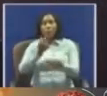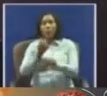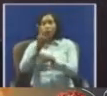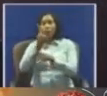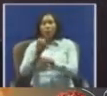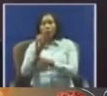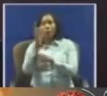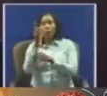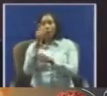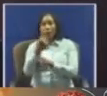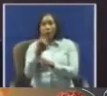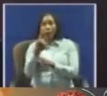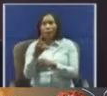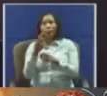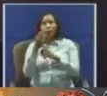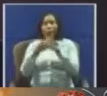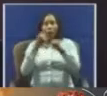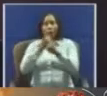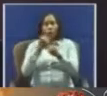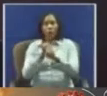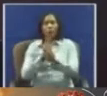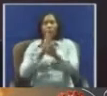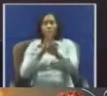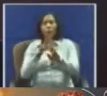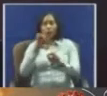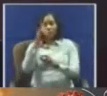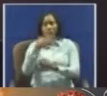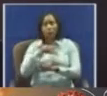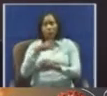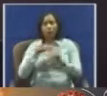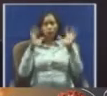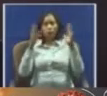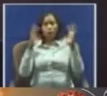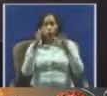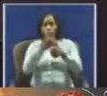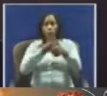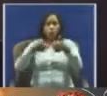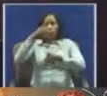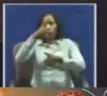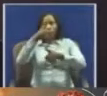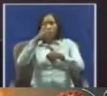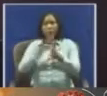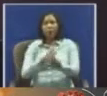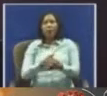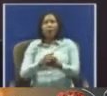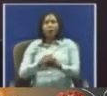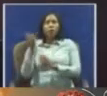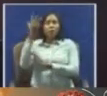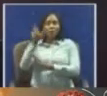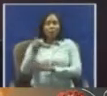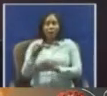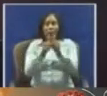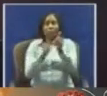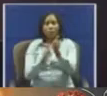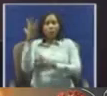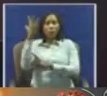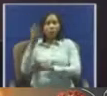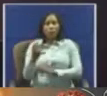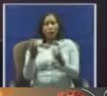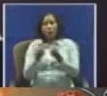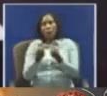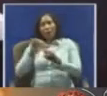annual report. Firstly, we would like to commend the executive authority, that is the Speaker, Deputy Speaker and others, in achieving